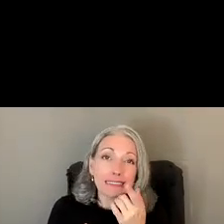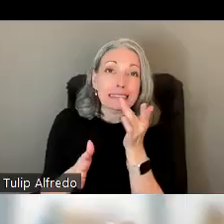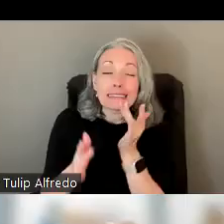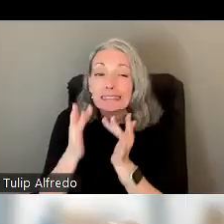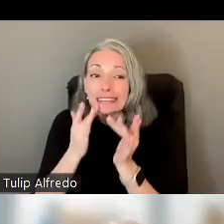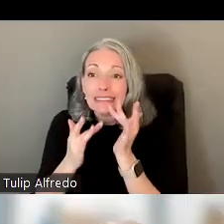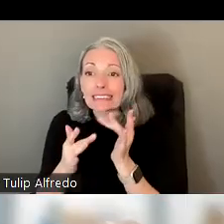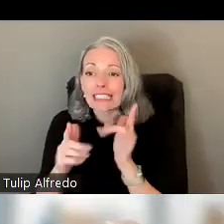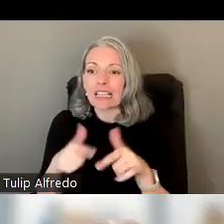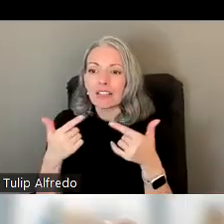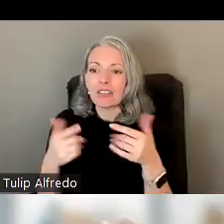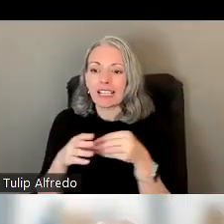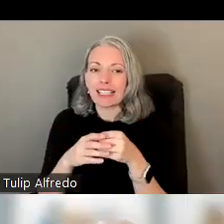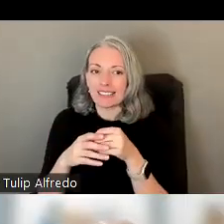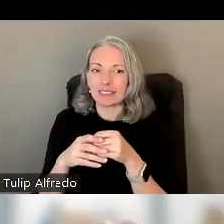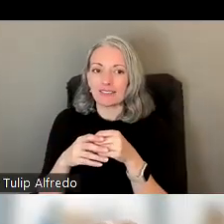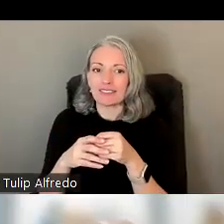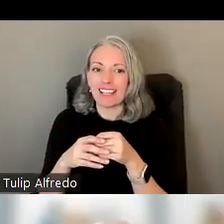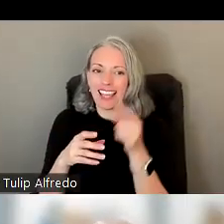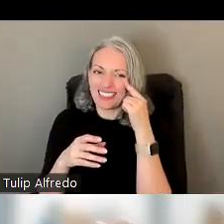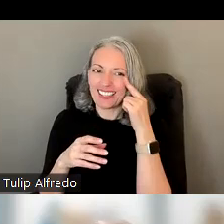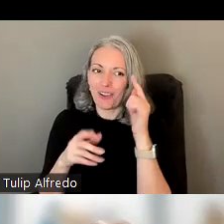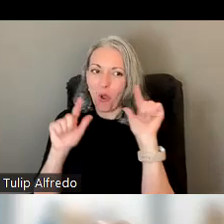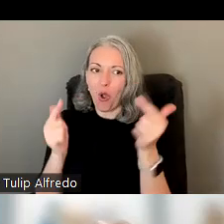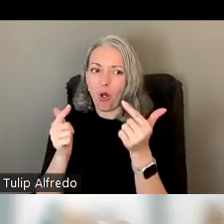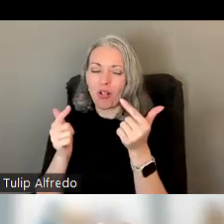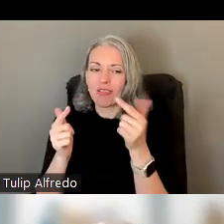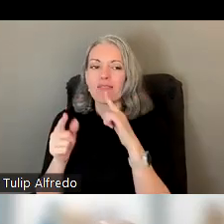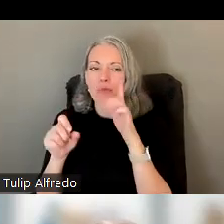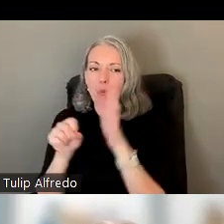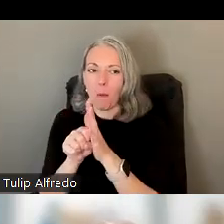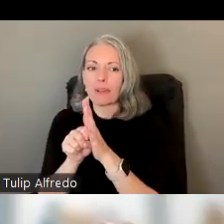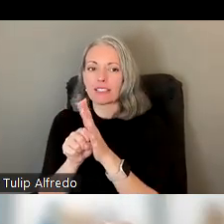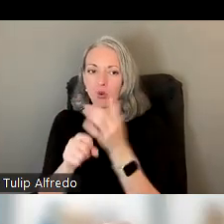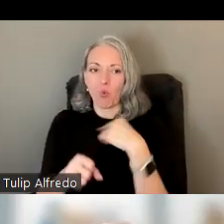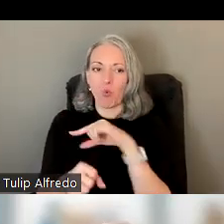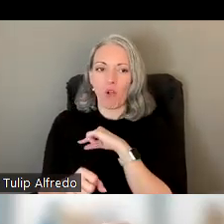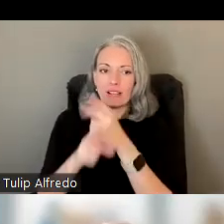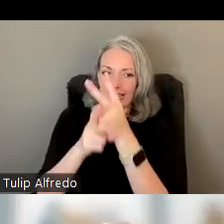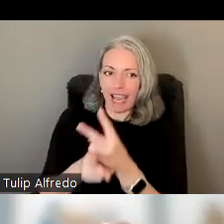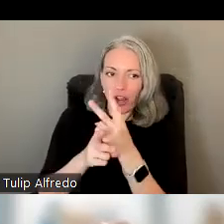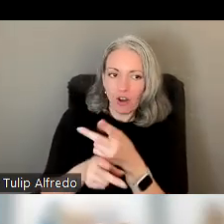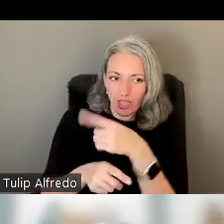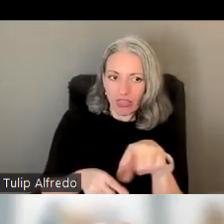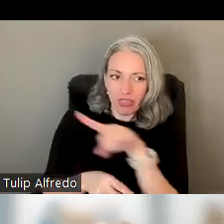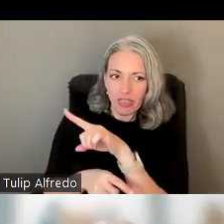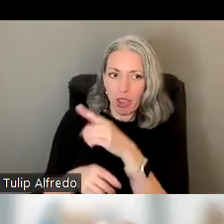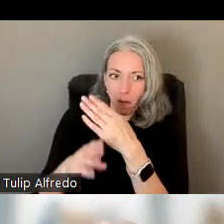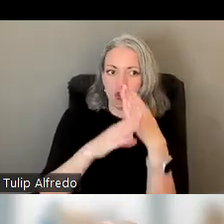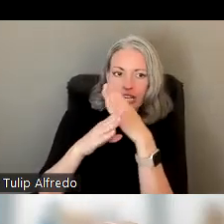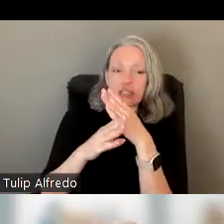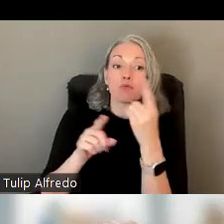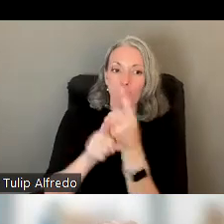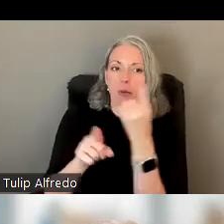so I think all of these bills are really important toward ensuring that they're getting quality care and that they're being protected